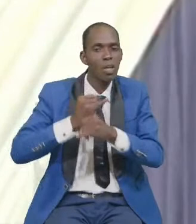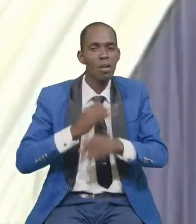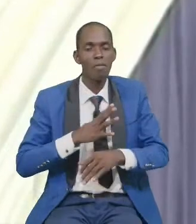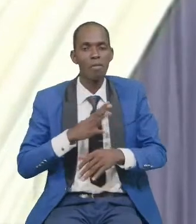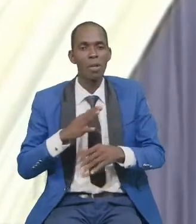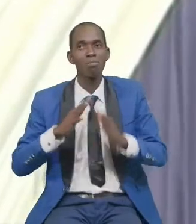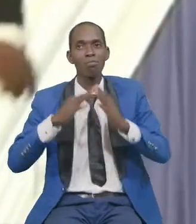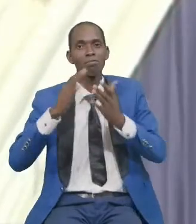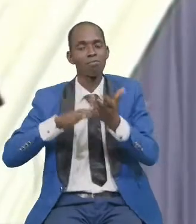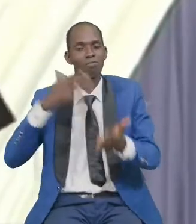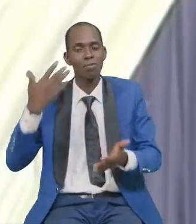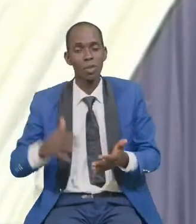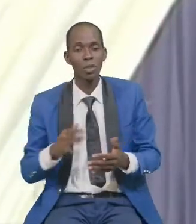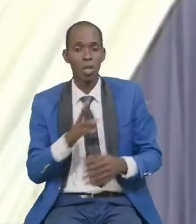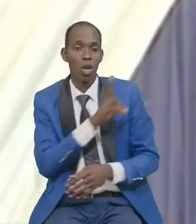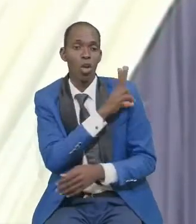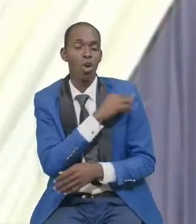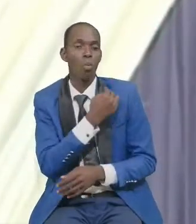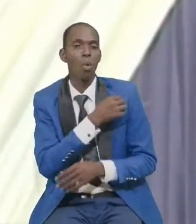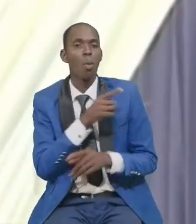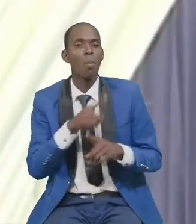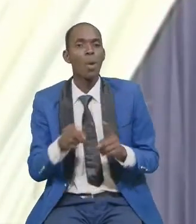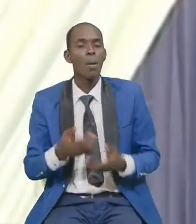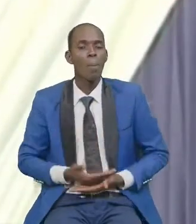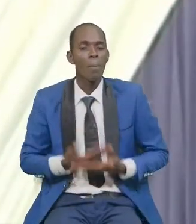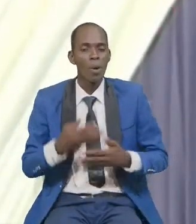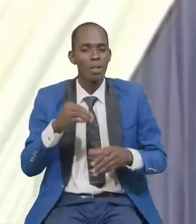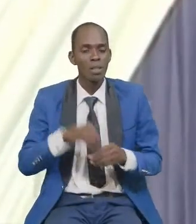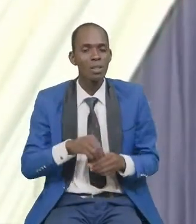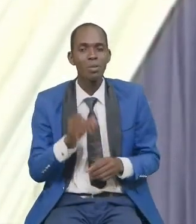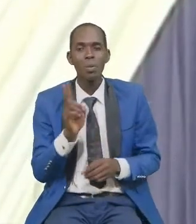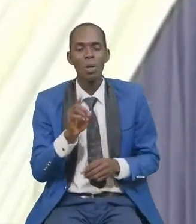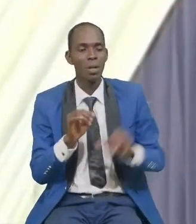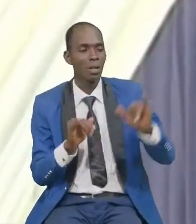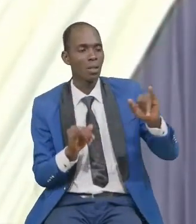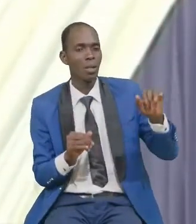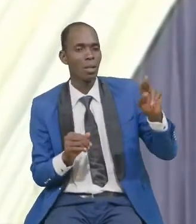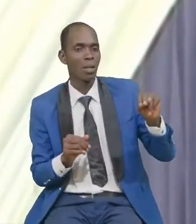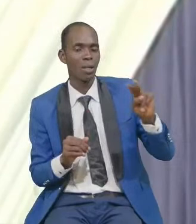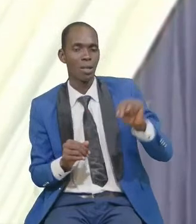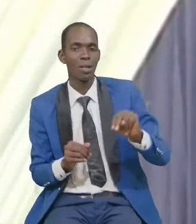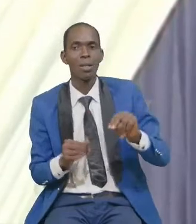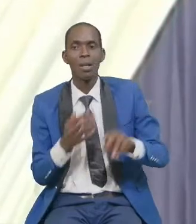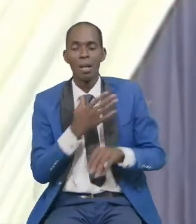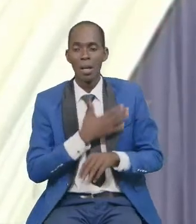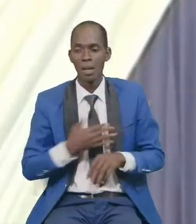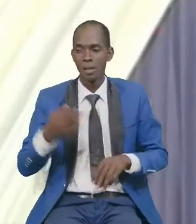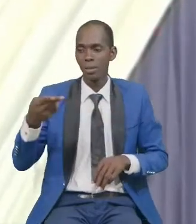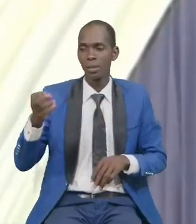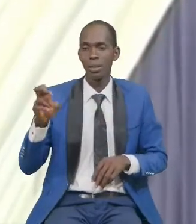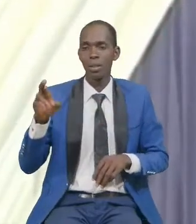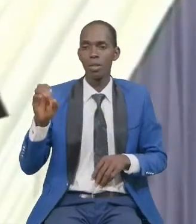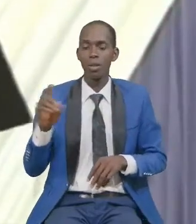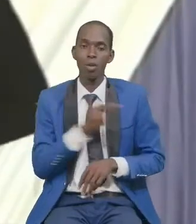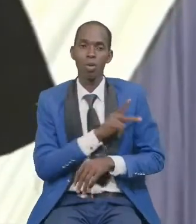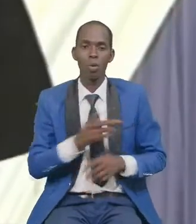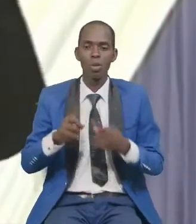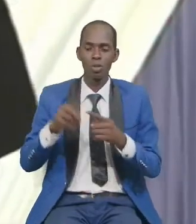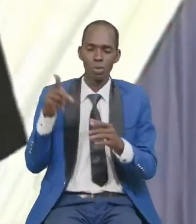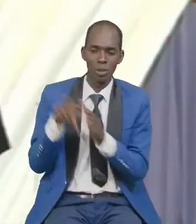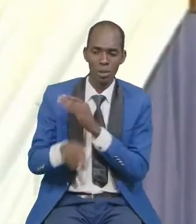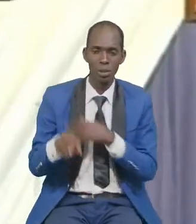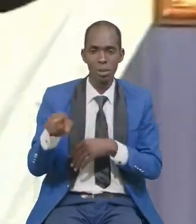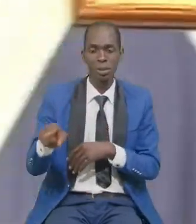the inn. And then Herod wanted to kill him. And he was taken to Egypt. And then he